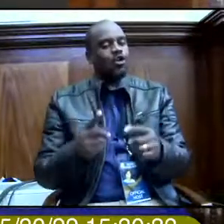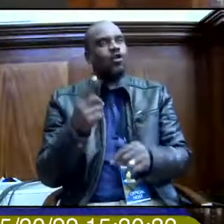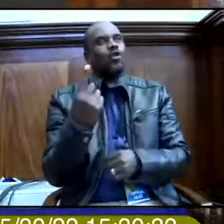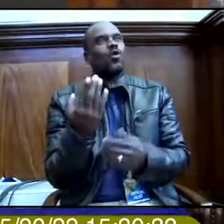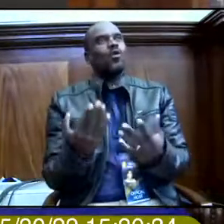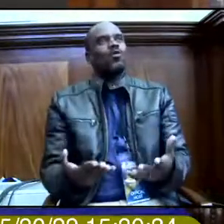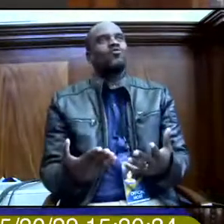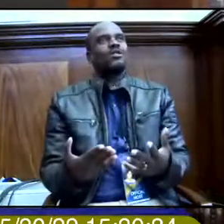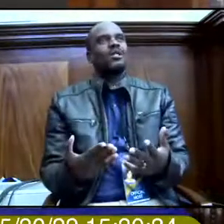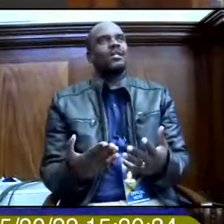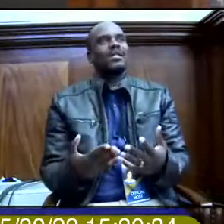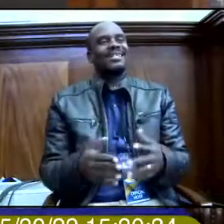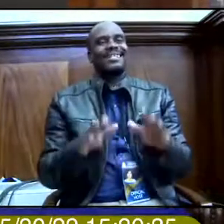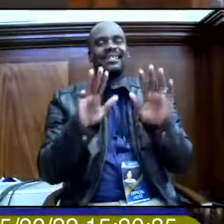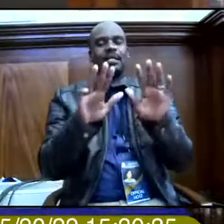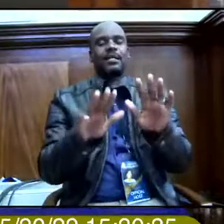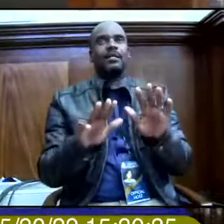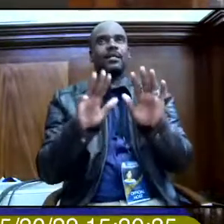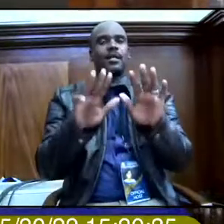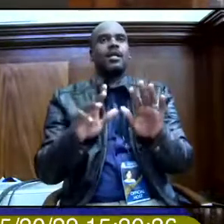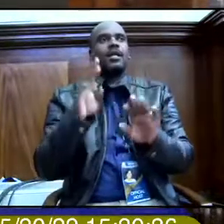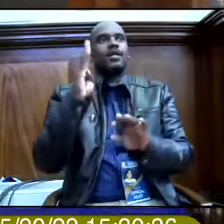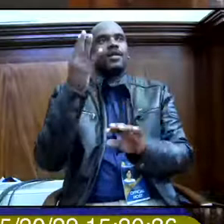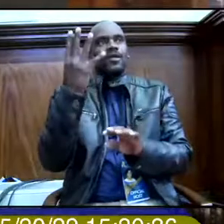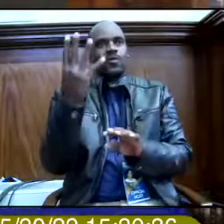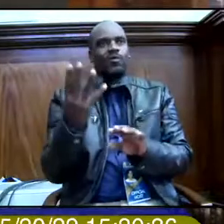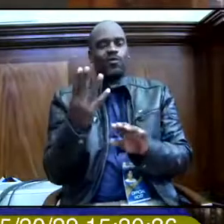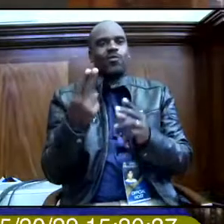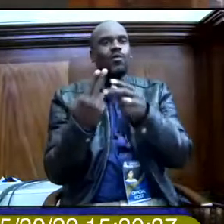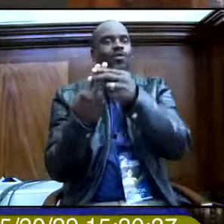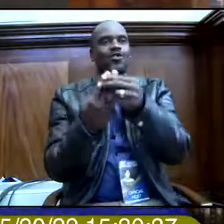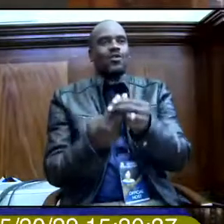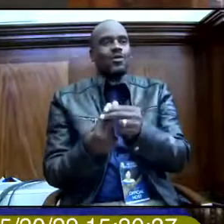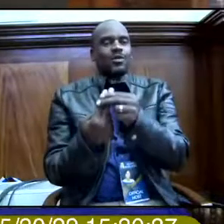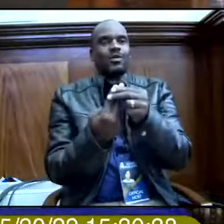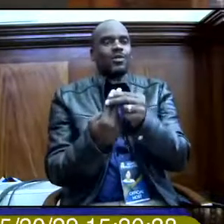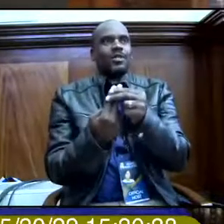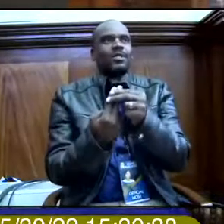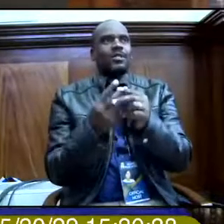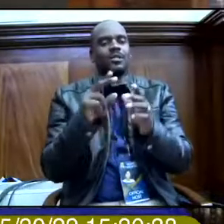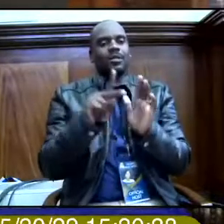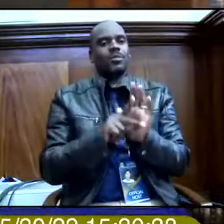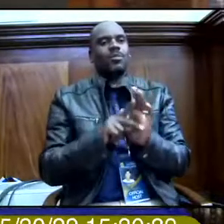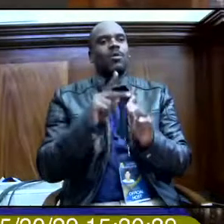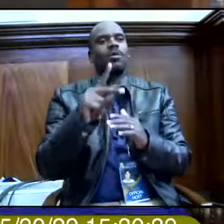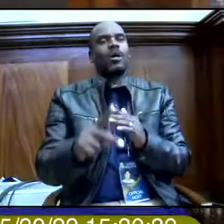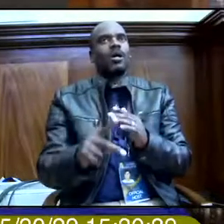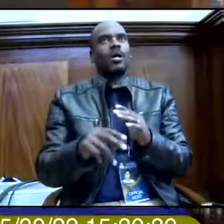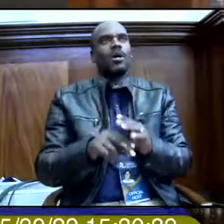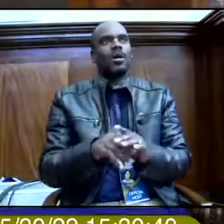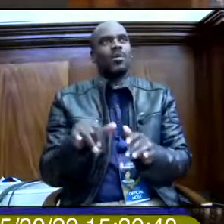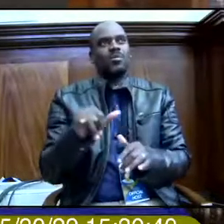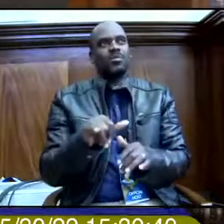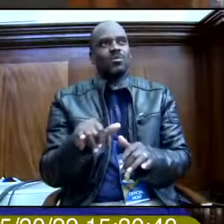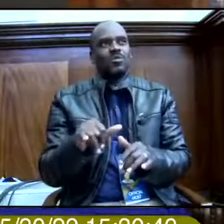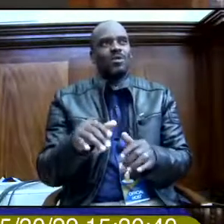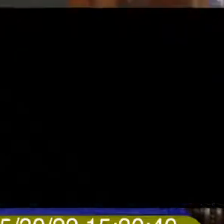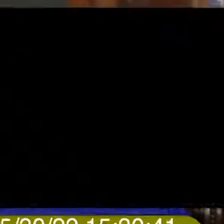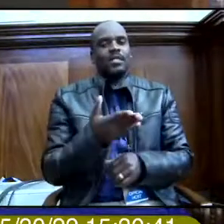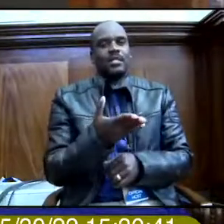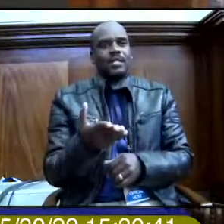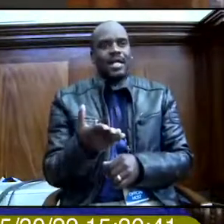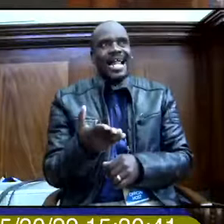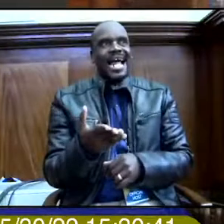to the 1994 reconstruction and development program which we fear is yet